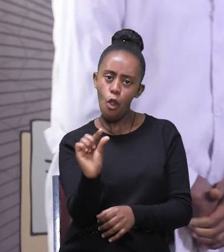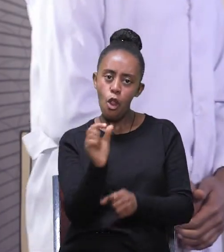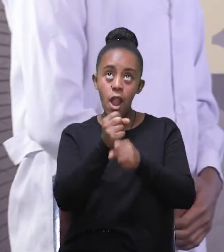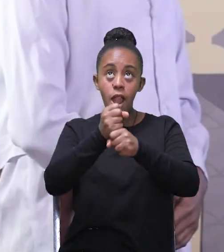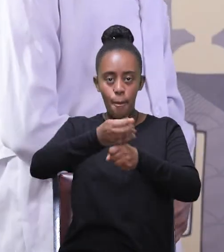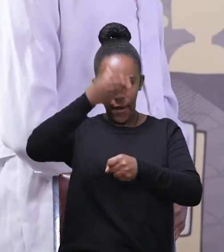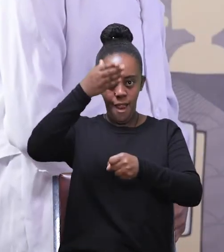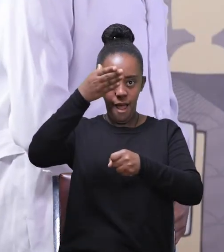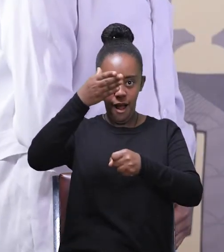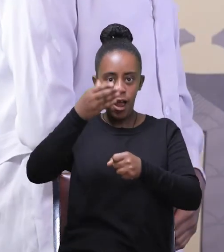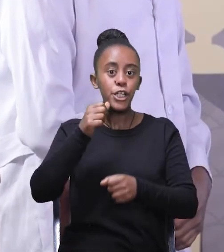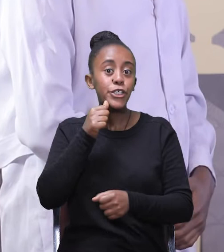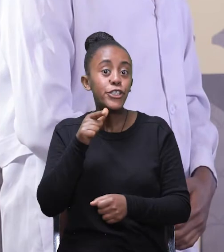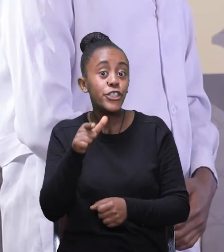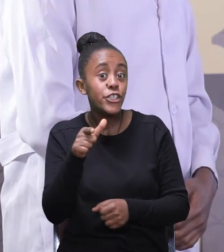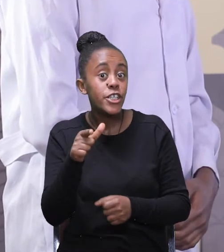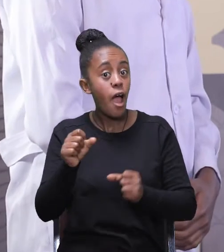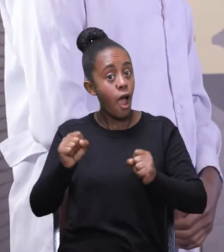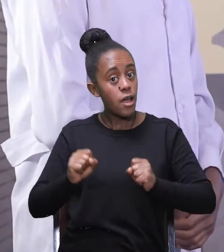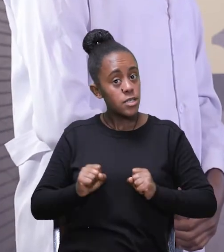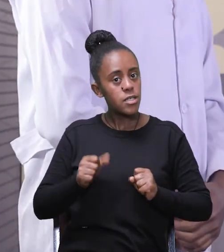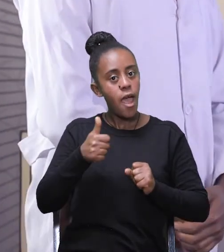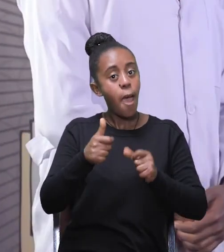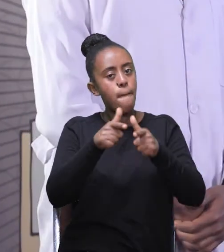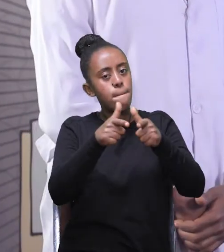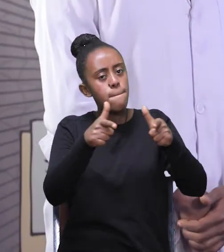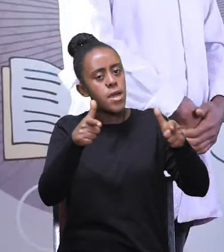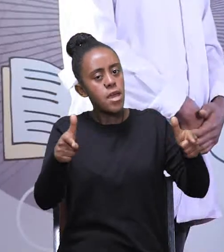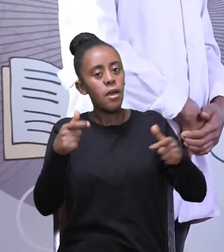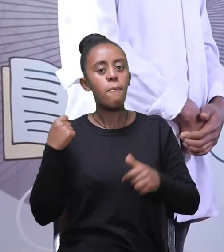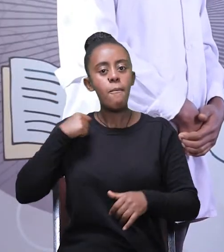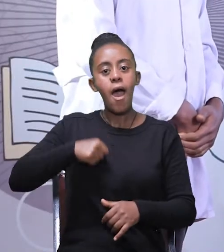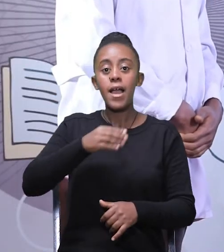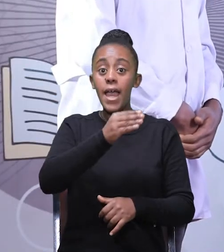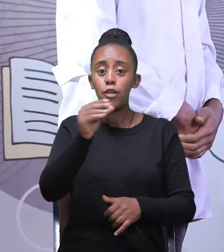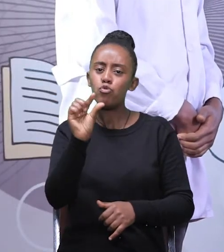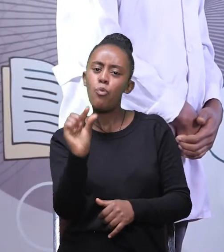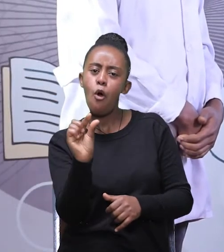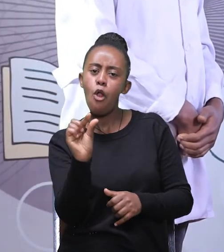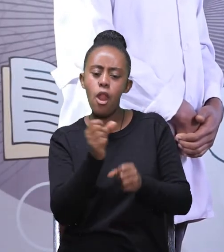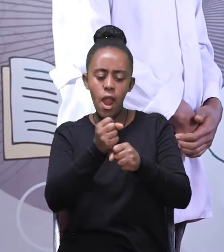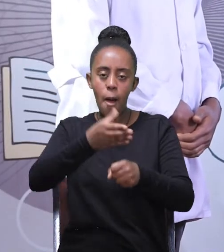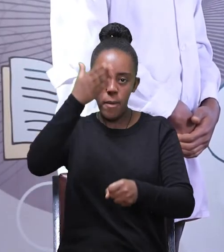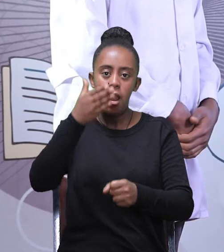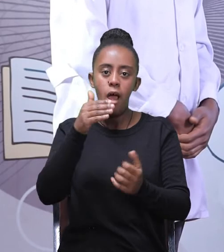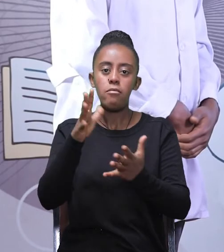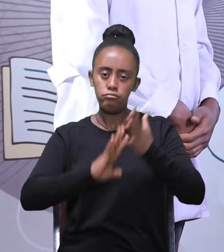umbrella. She has a big bag and a small umbrella. Student, please say after